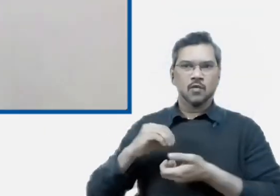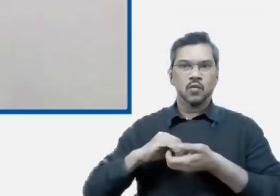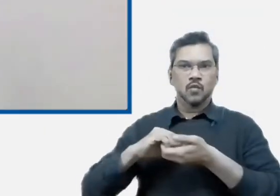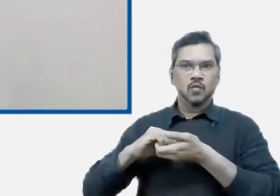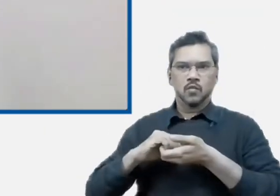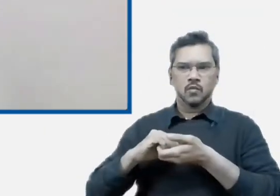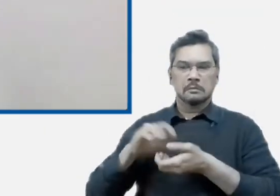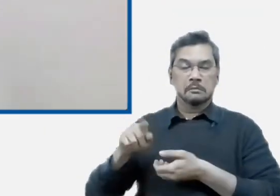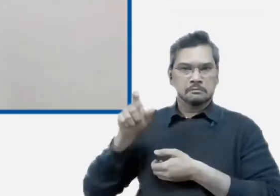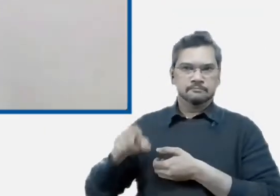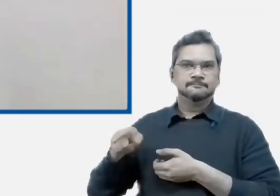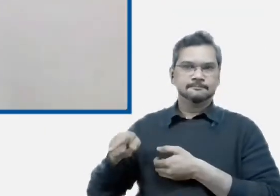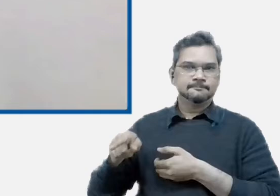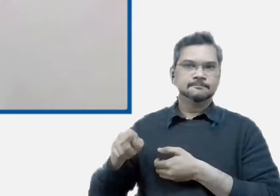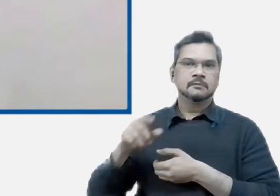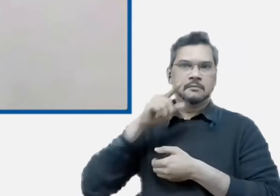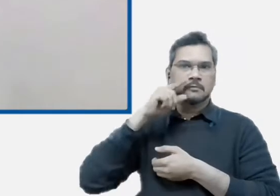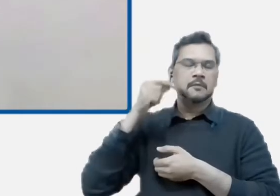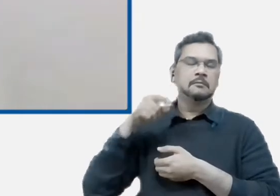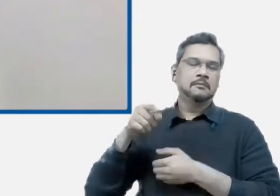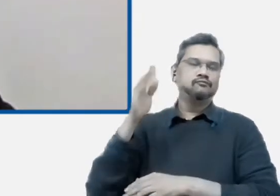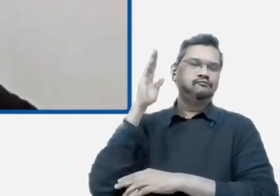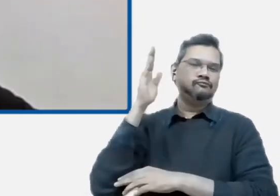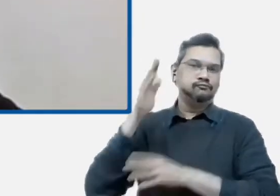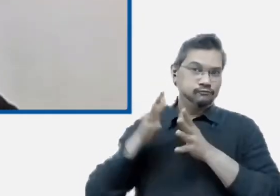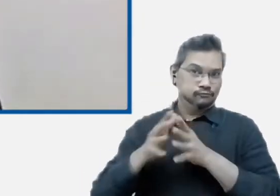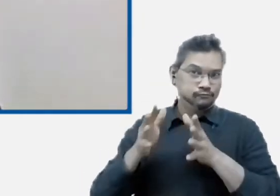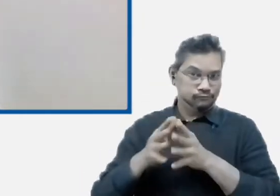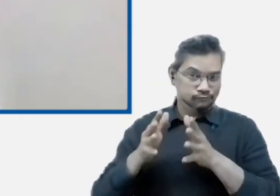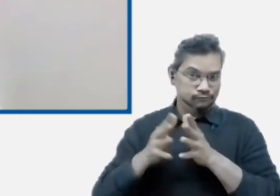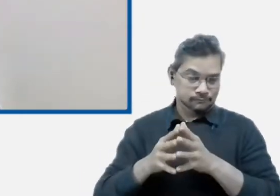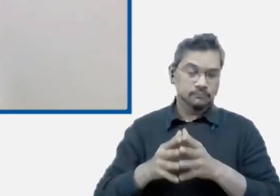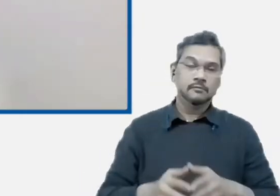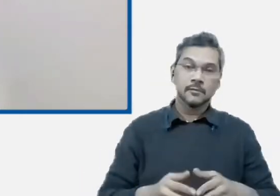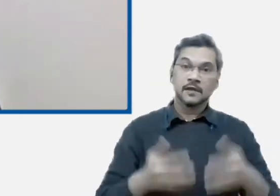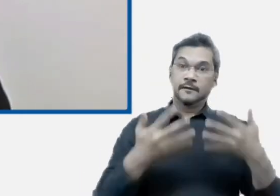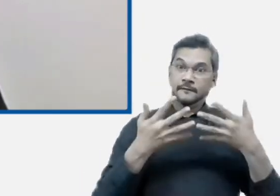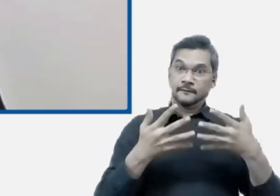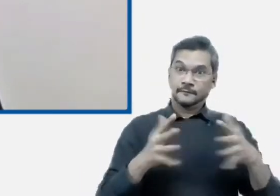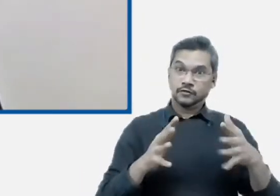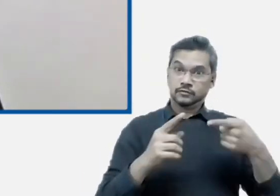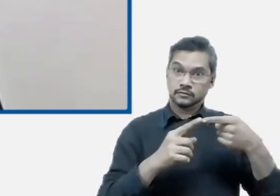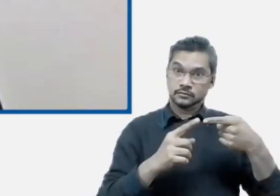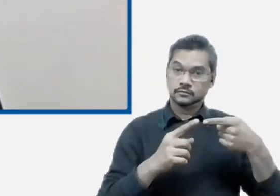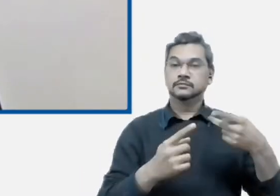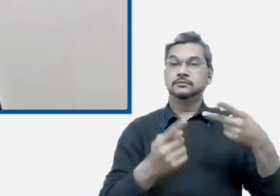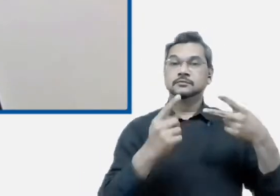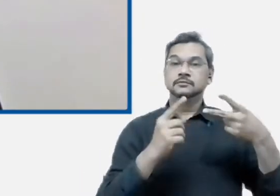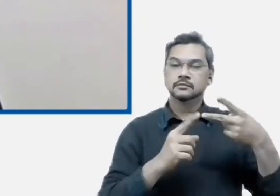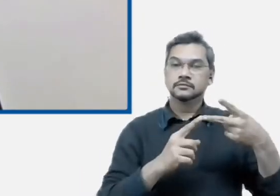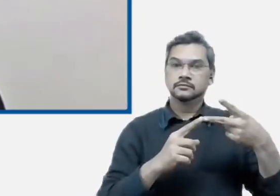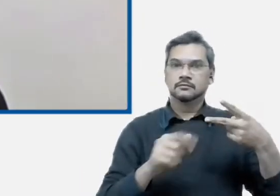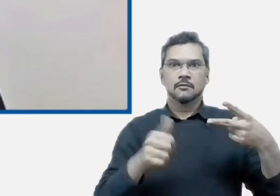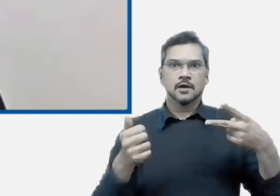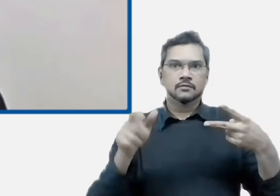And this, after this presentation, we will go to Colonel Charles Awino, the director of